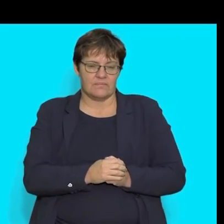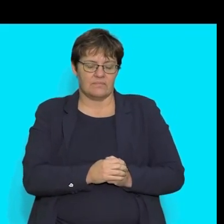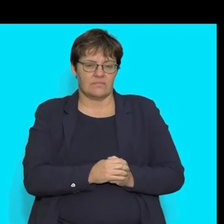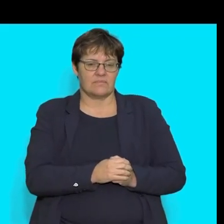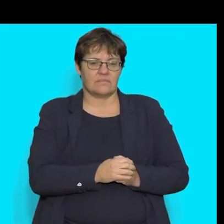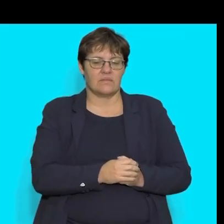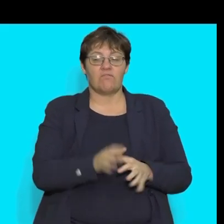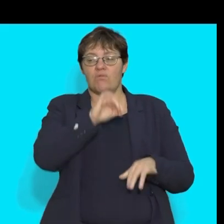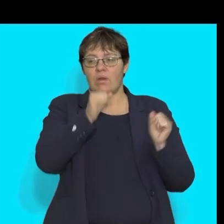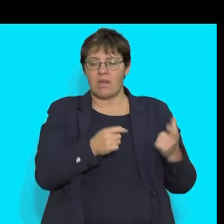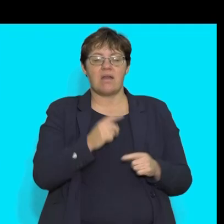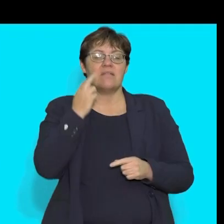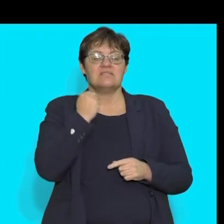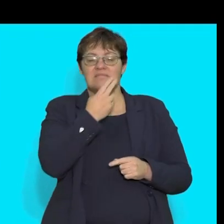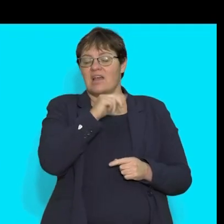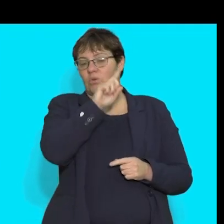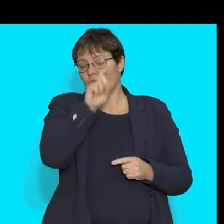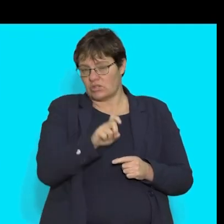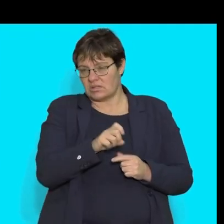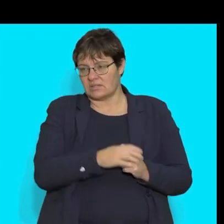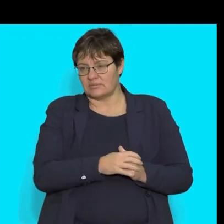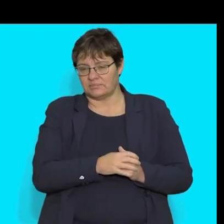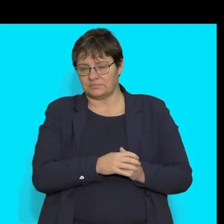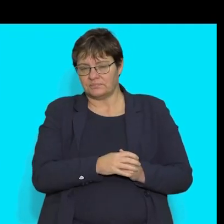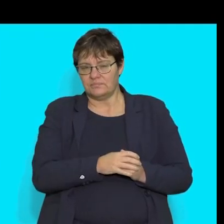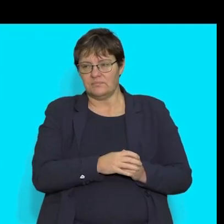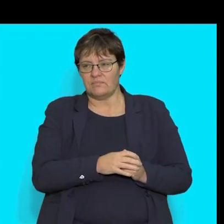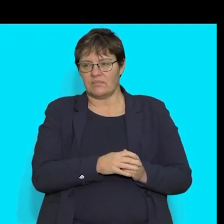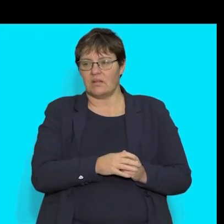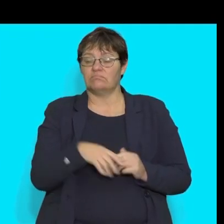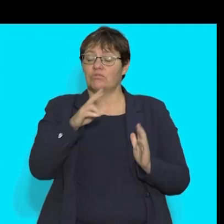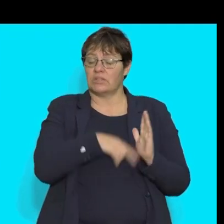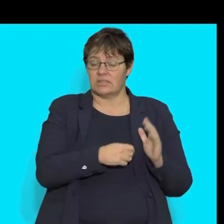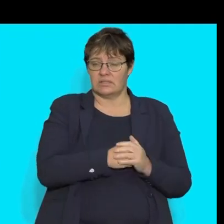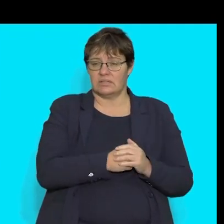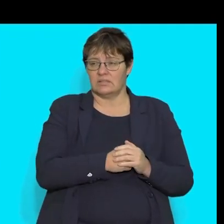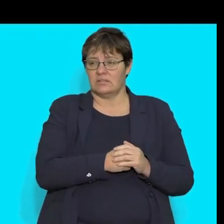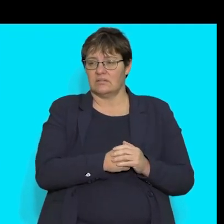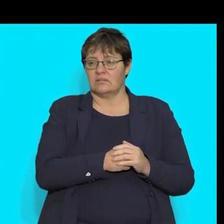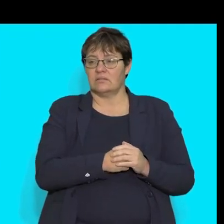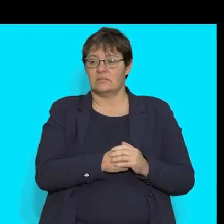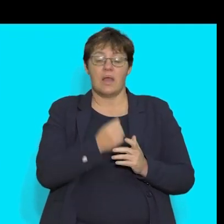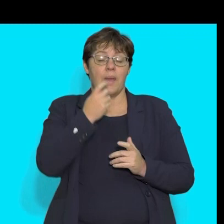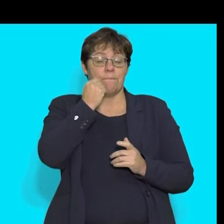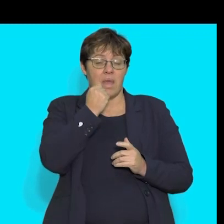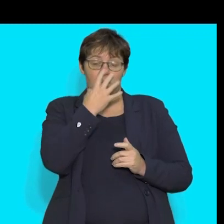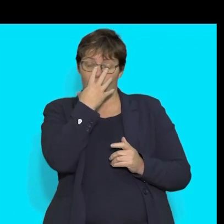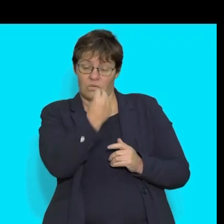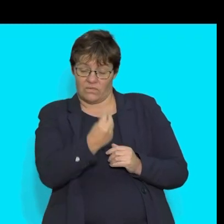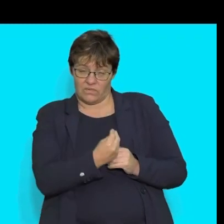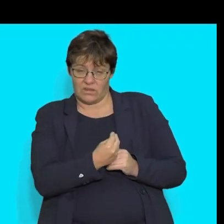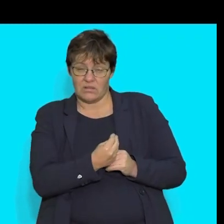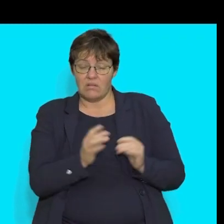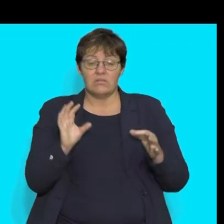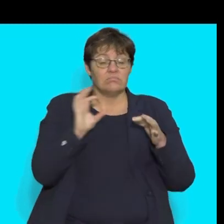As we wrap this segment up, there's a nice question that I'd like to get into, and it reads: the maned wolf is the